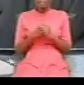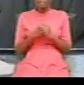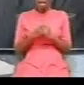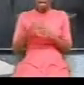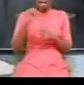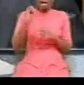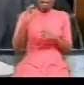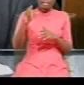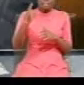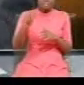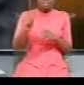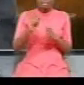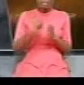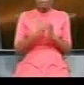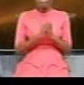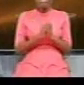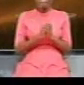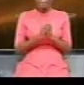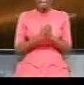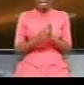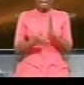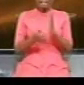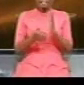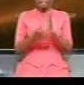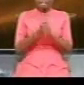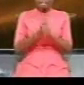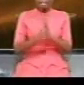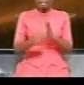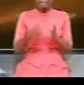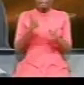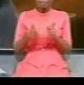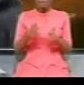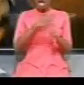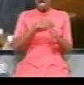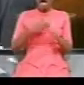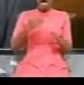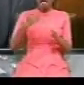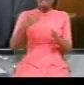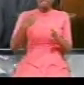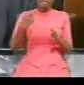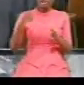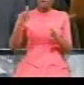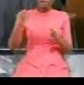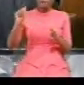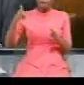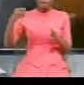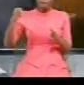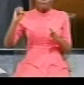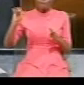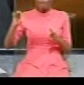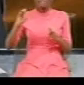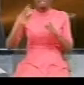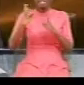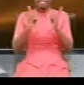ICT, technical experts, and graphic designers are